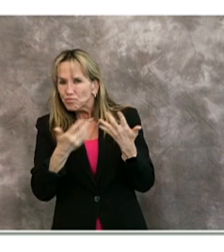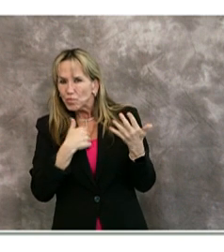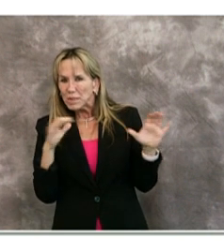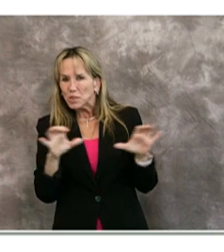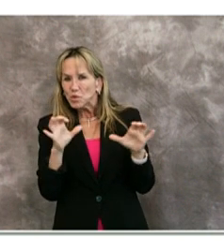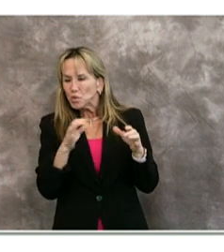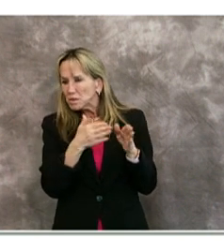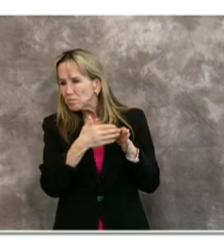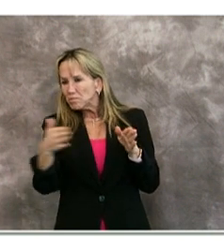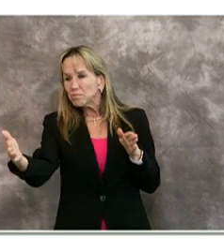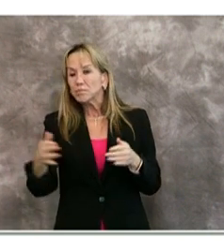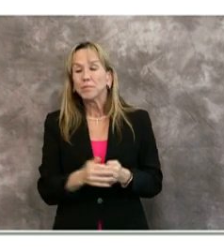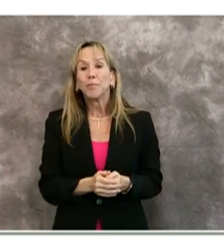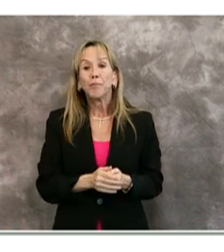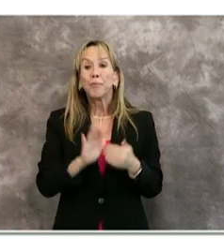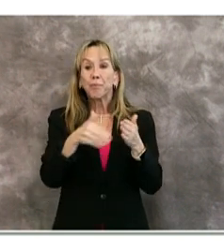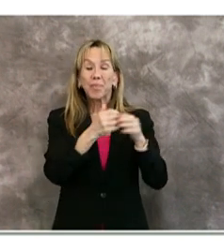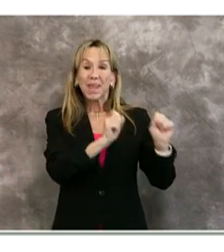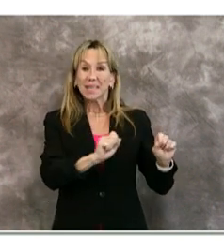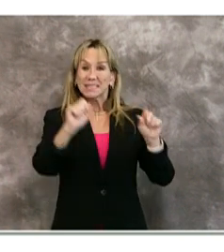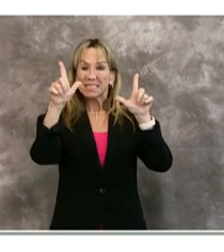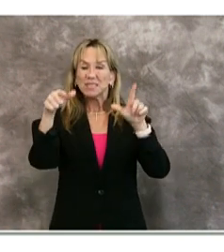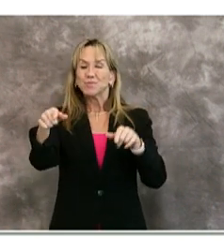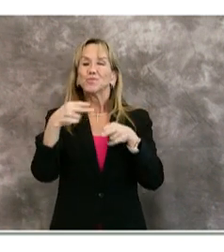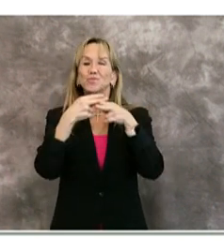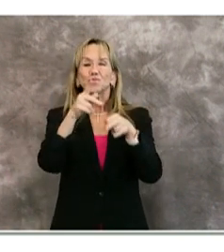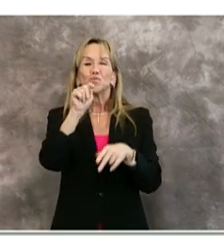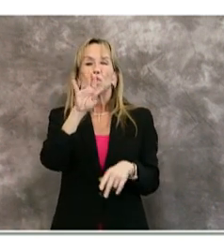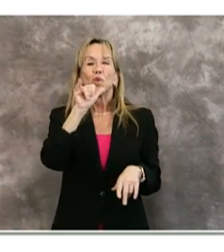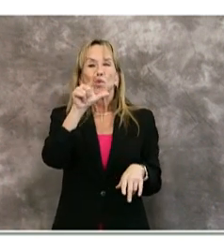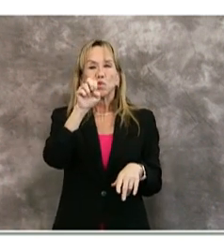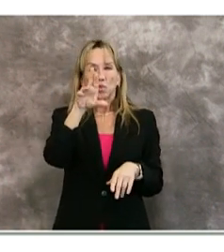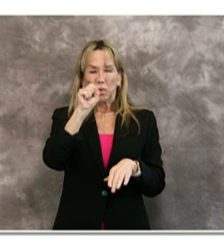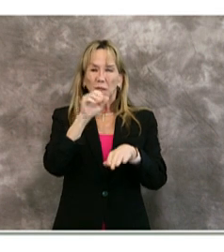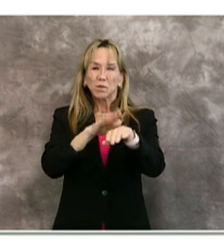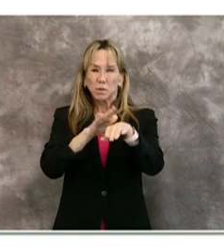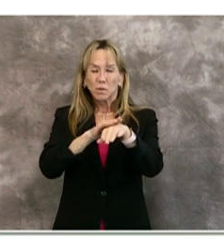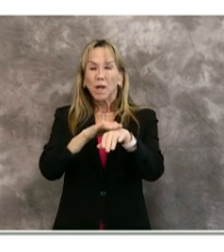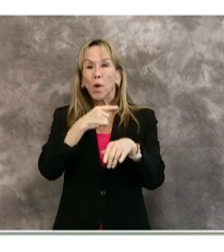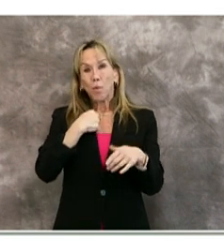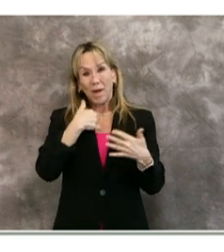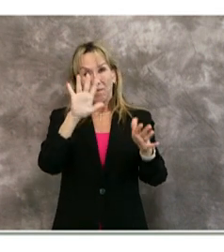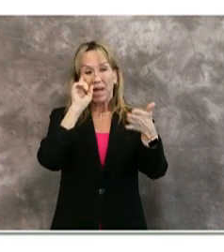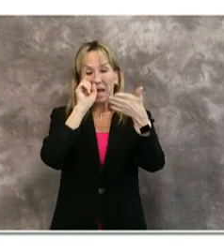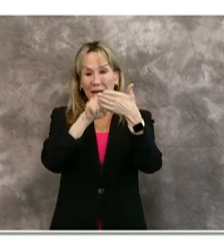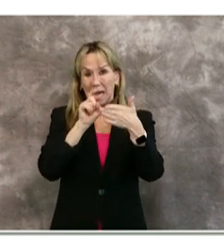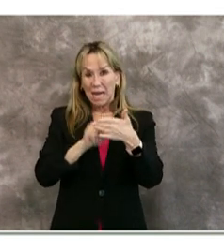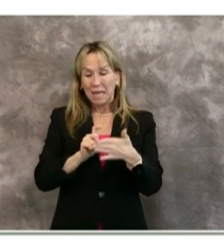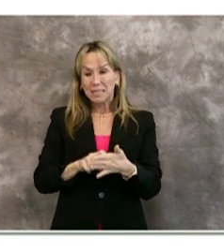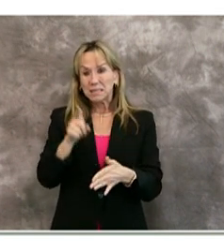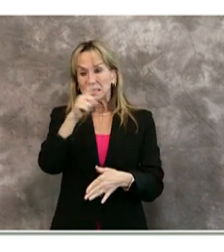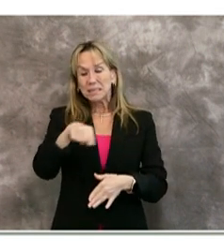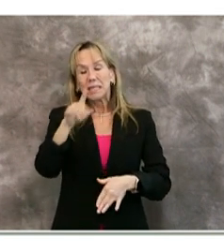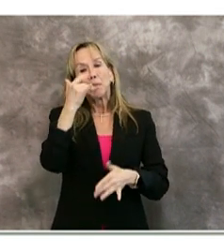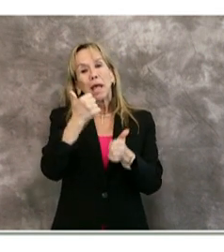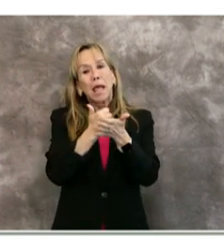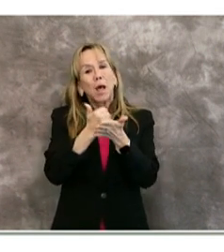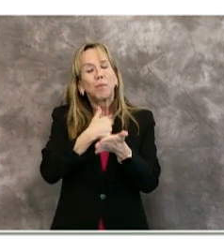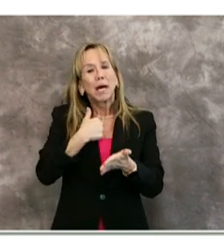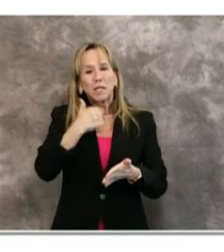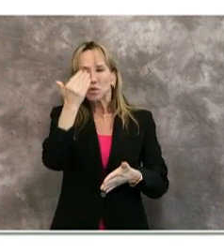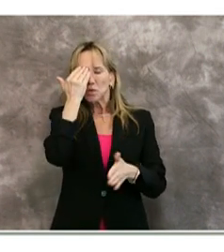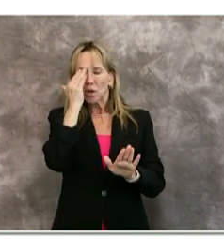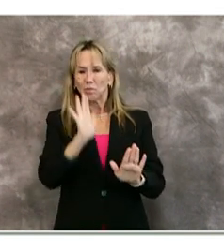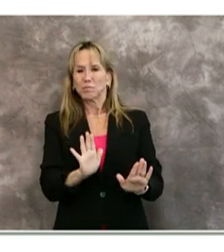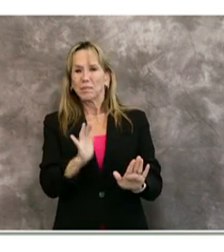slide is the triggers. So this slide helps us to stay on track and know where we are